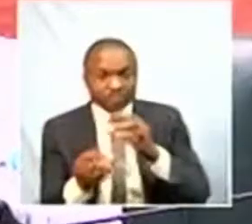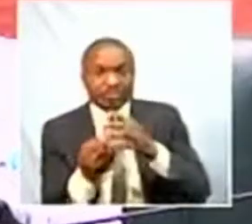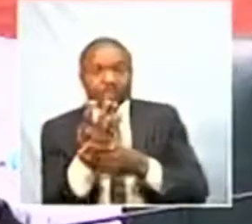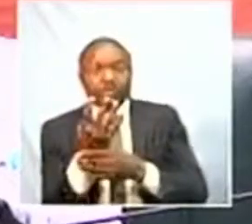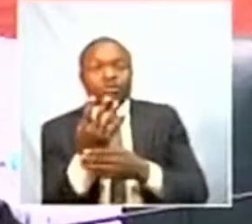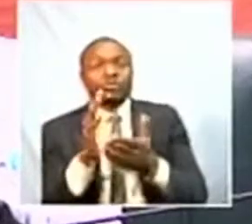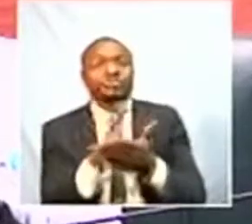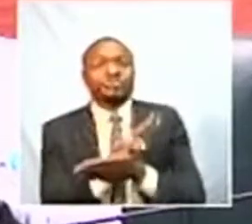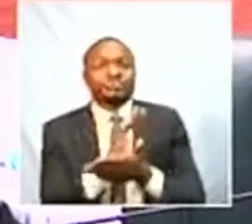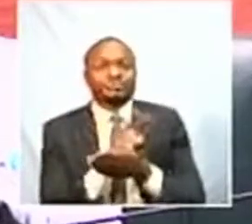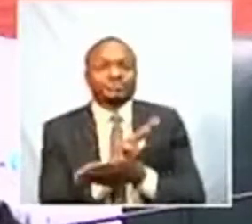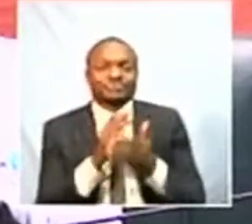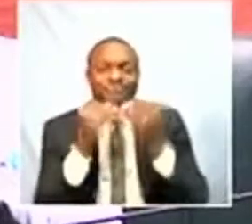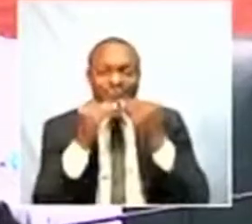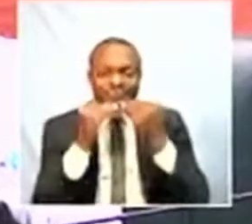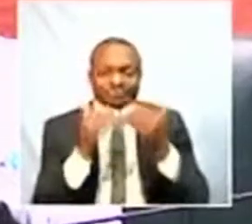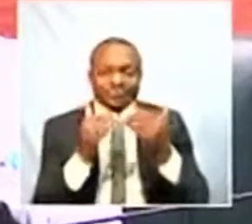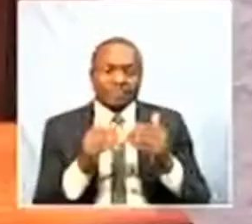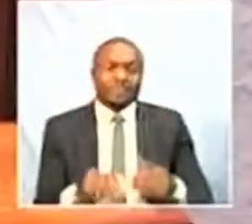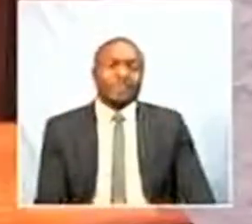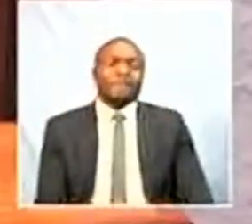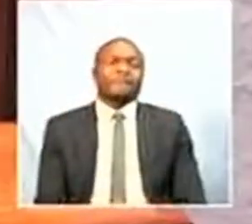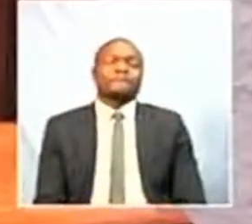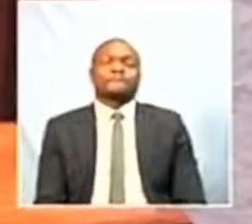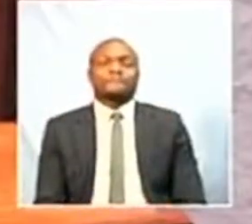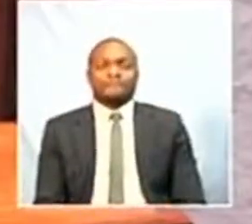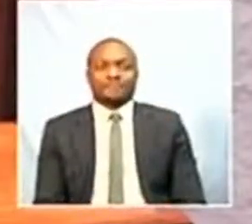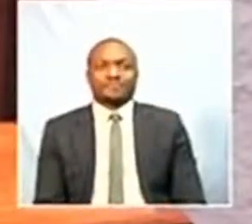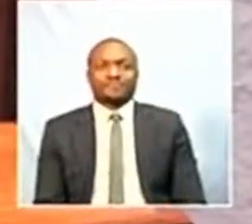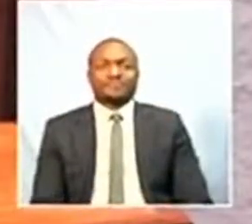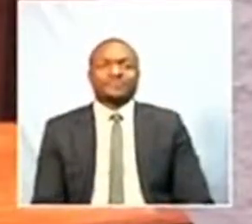period of time. Thank you, Madam Speaker.